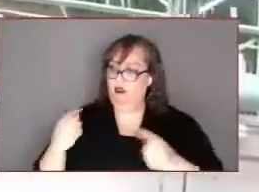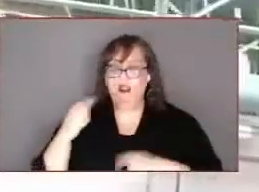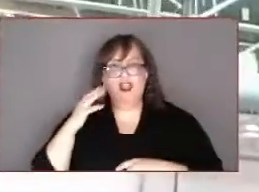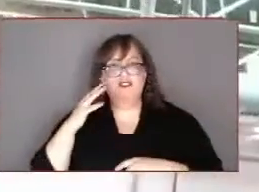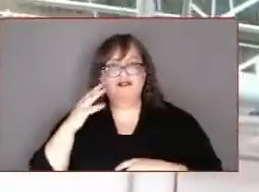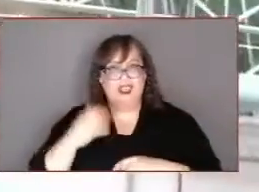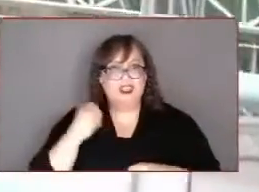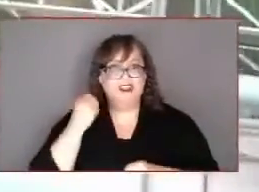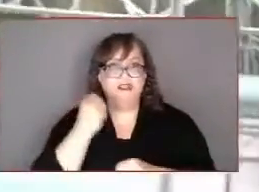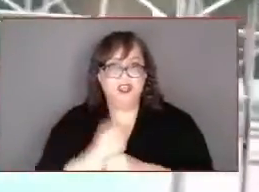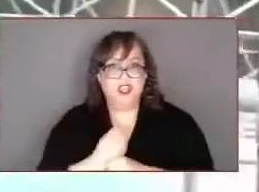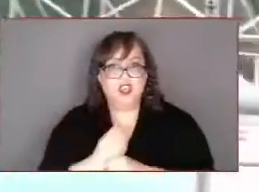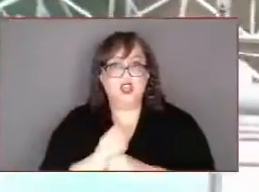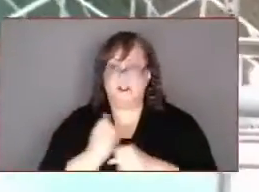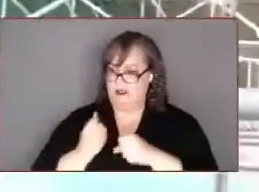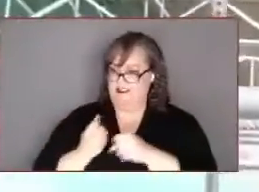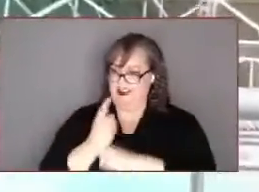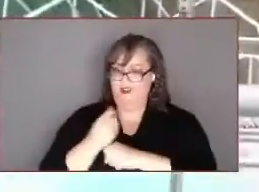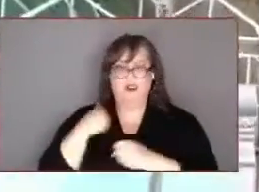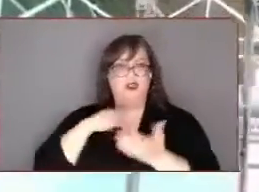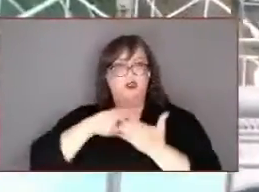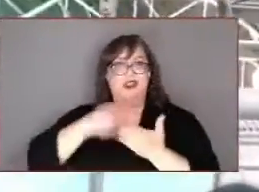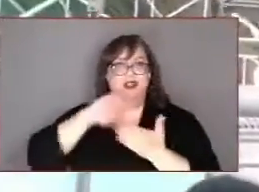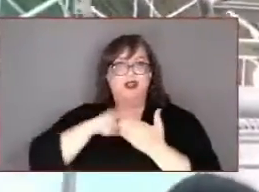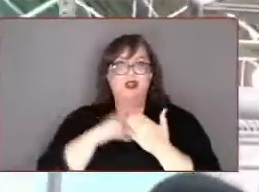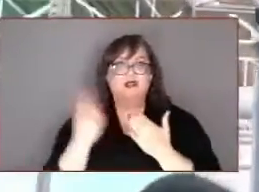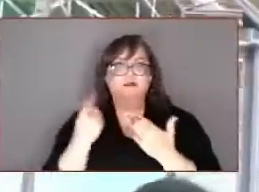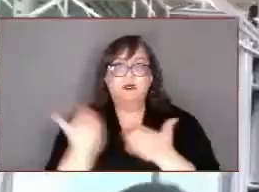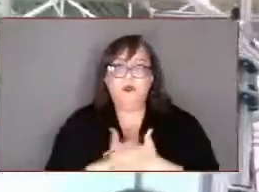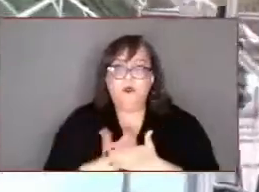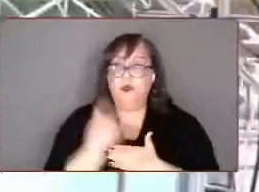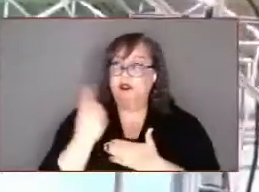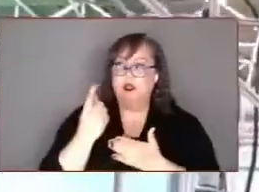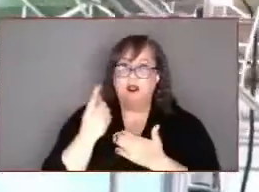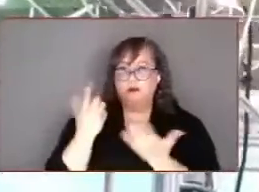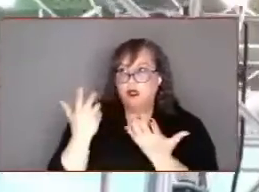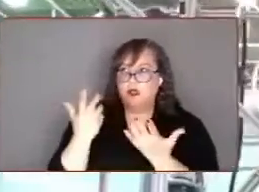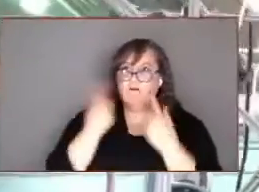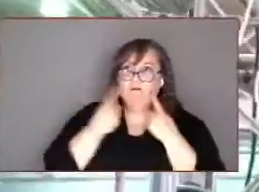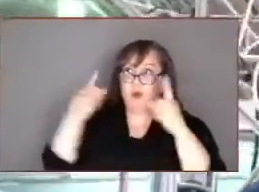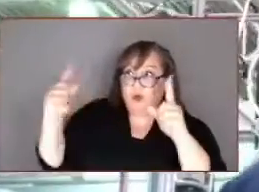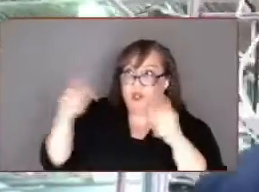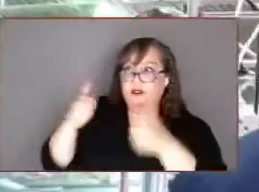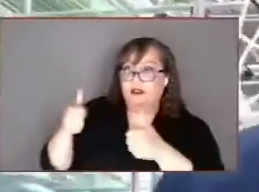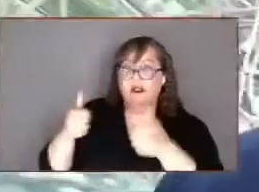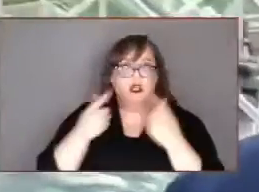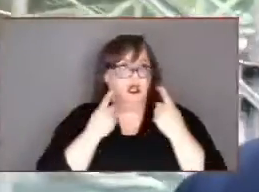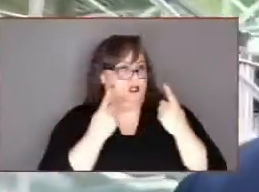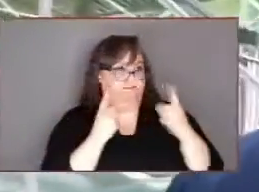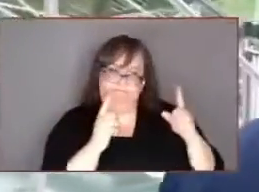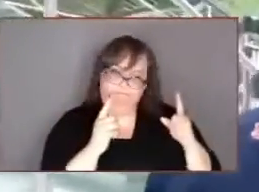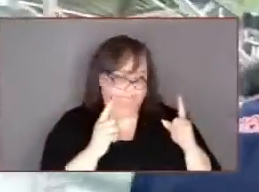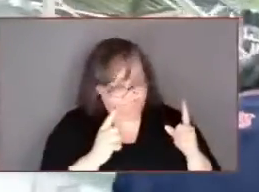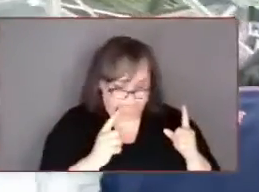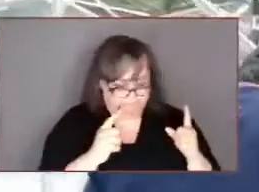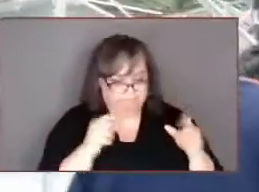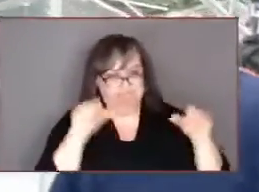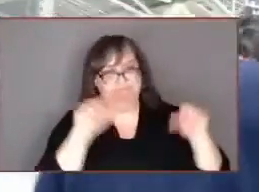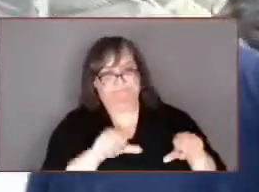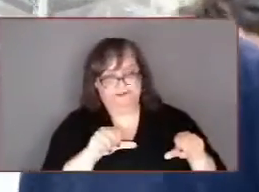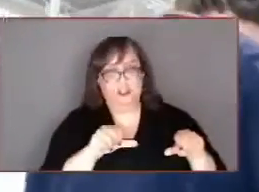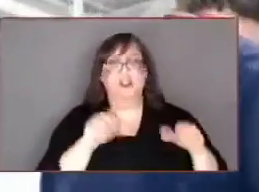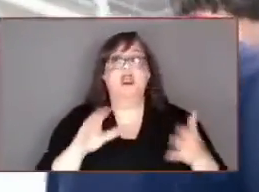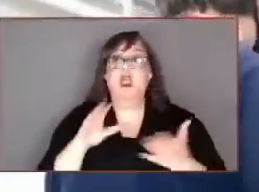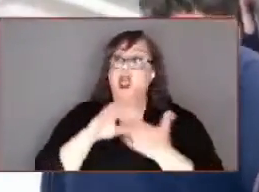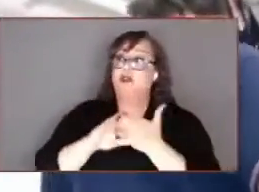really learn something new. What worked, what didn't work, and this collective knowledge from student-led ideas can really pave the way for